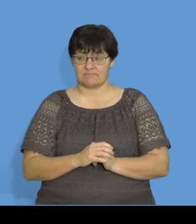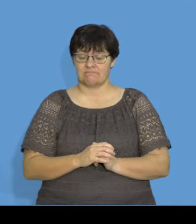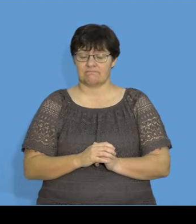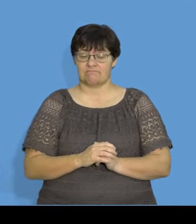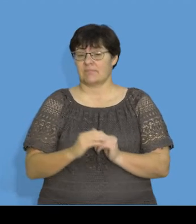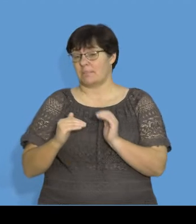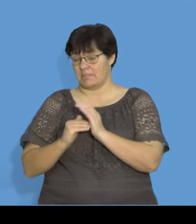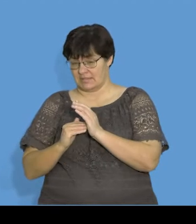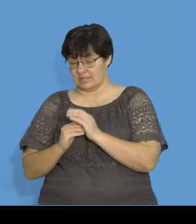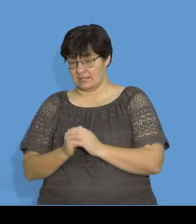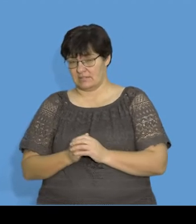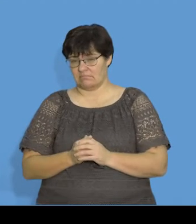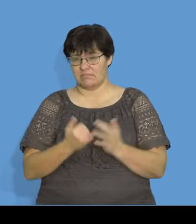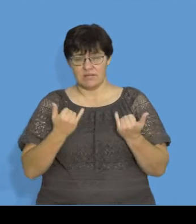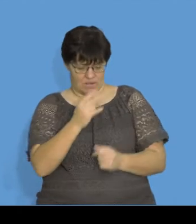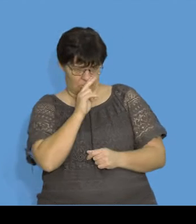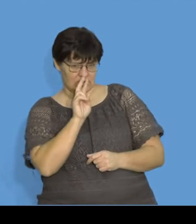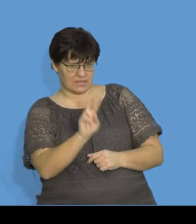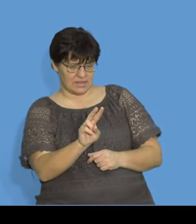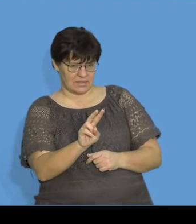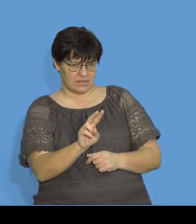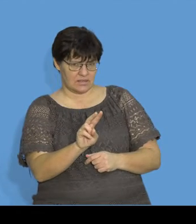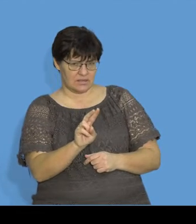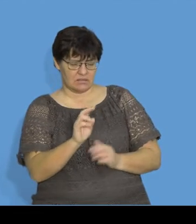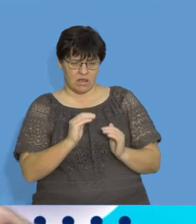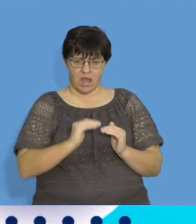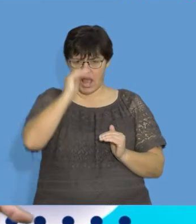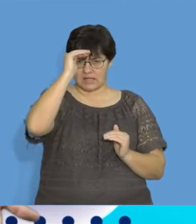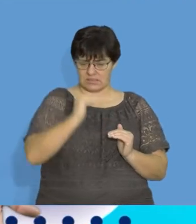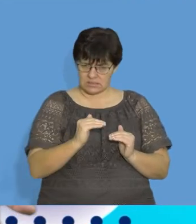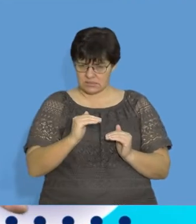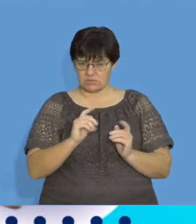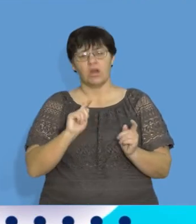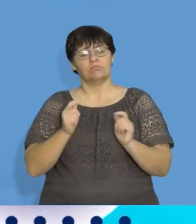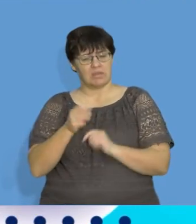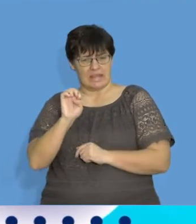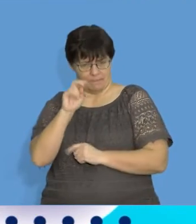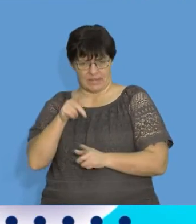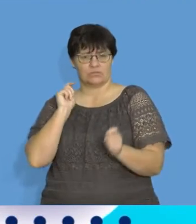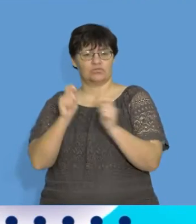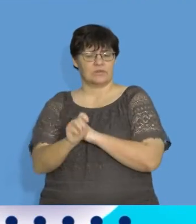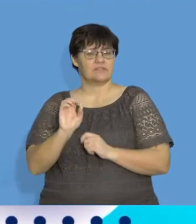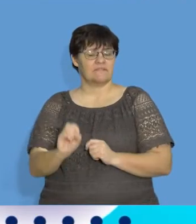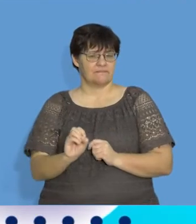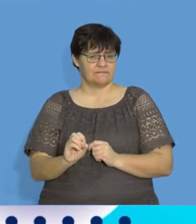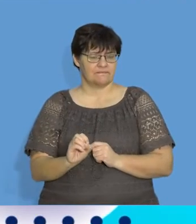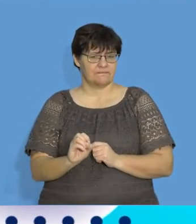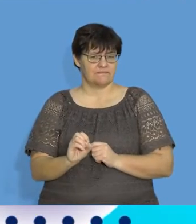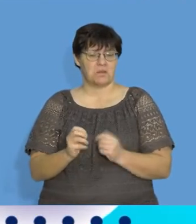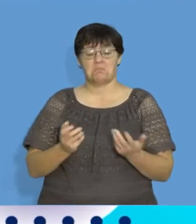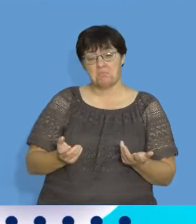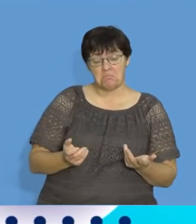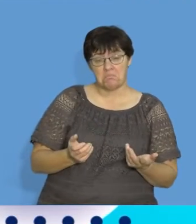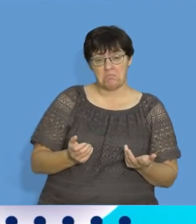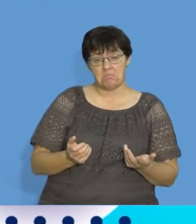Now, here we can see that I changed the height, so I changed the potential energy, but let's see if we can get